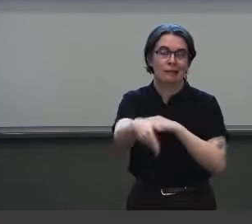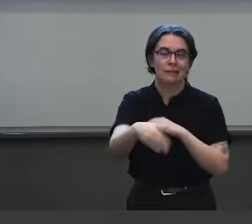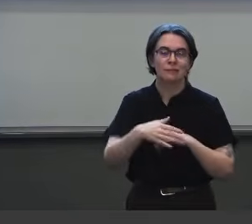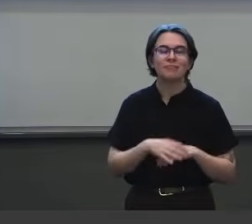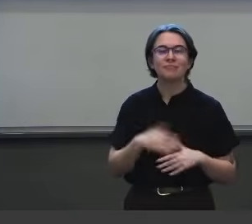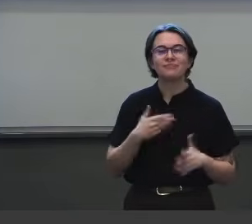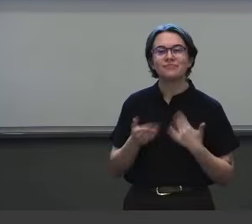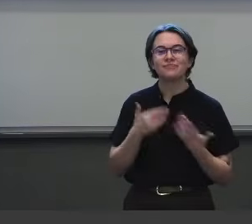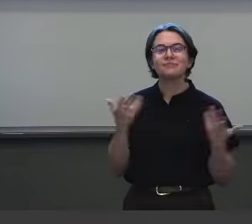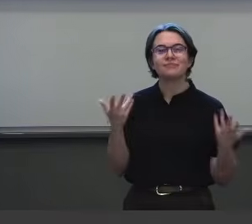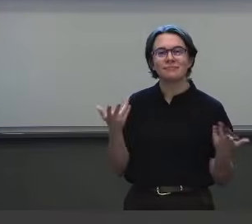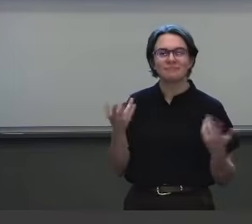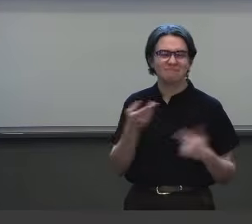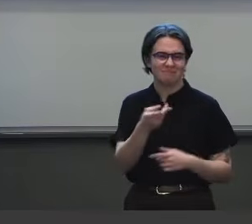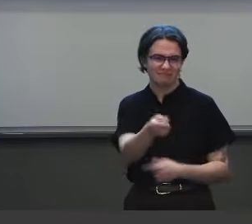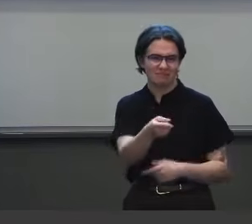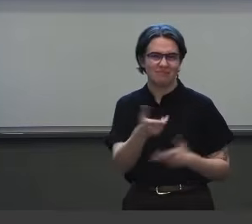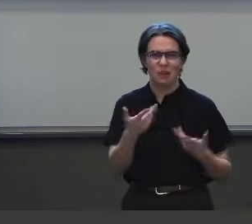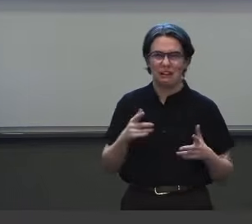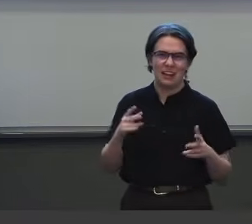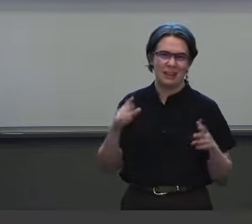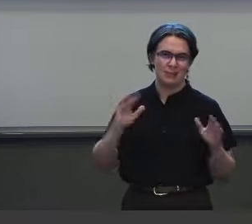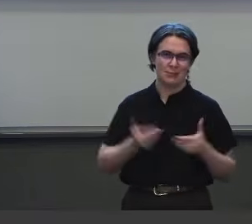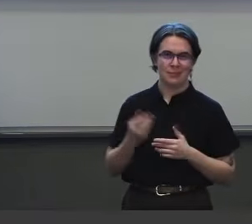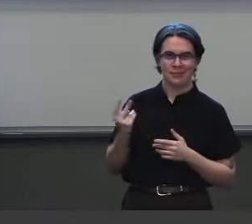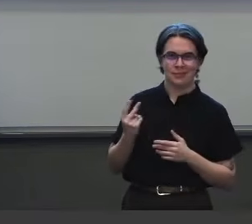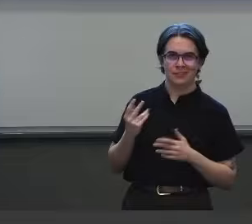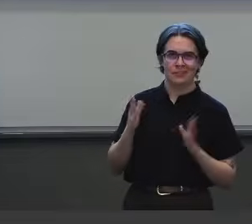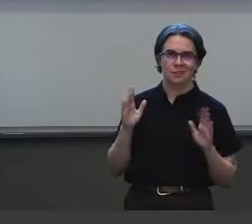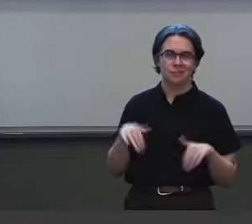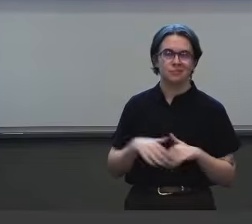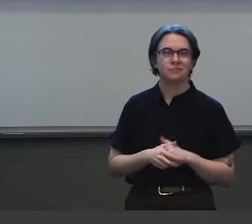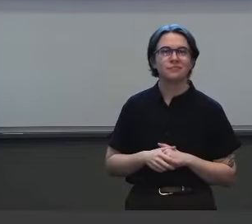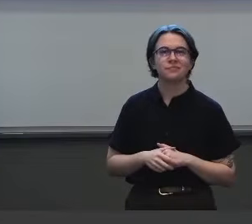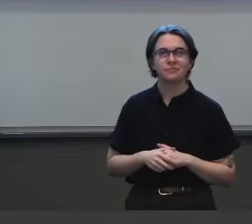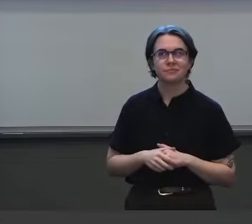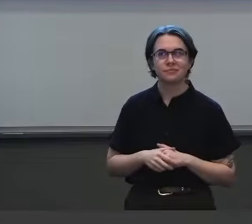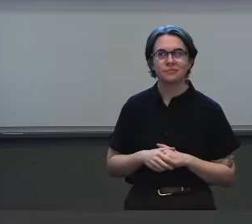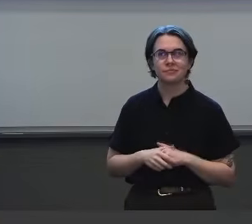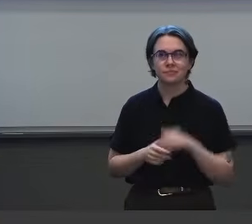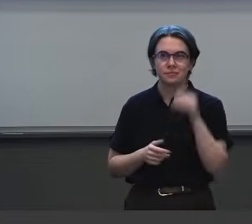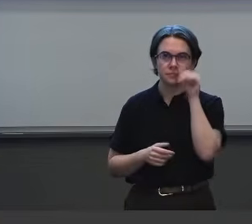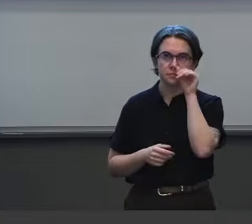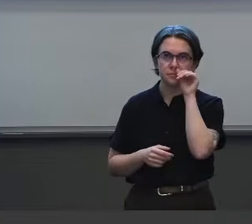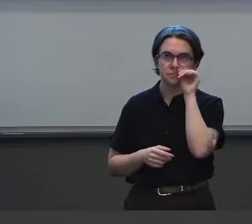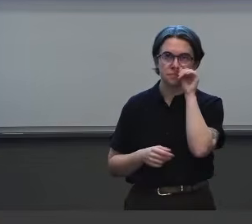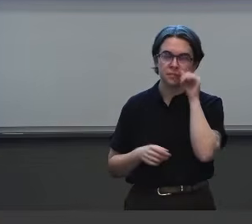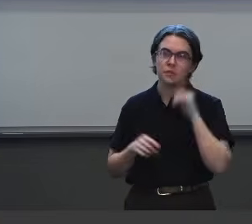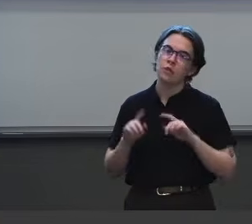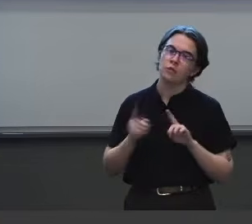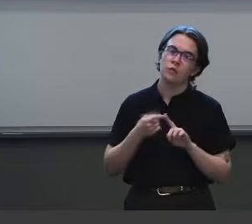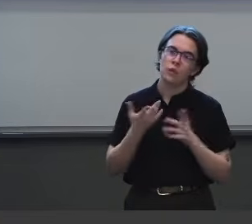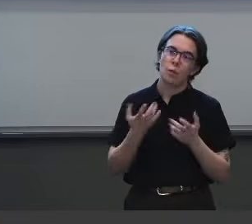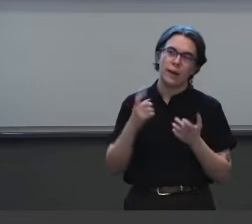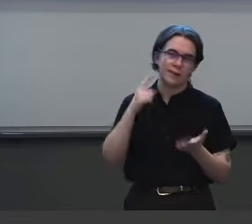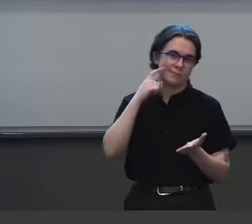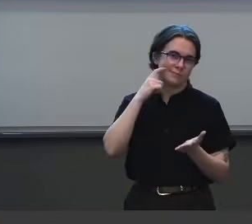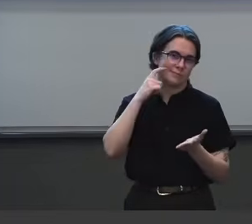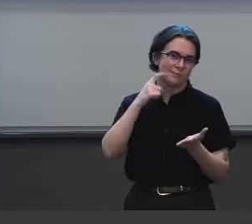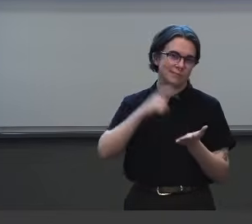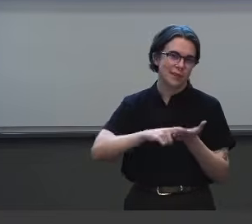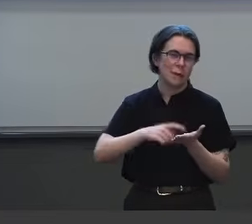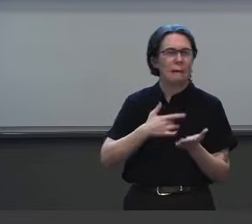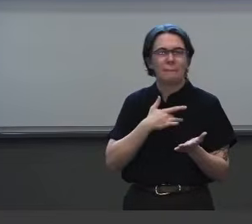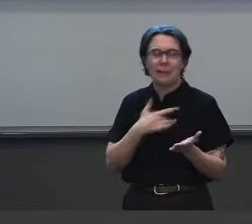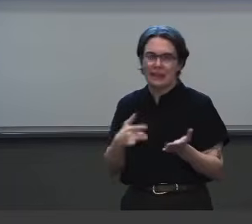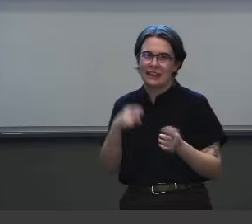been introduced, so I don't need to go through the title slide again. But I want to start with an acknowledgement slide. Usually this goes at the